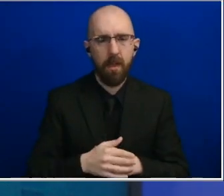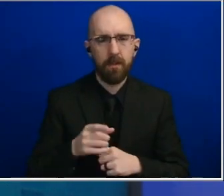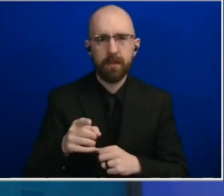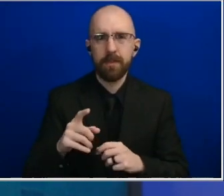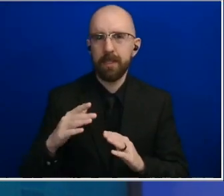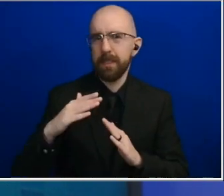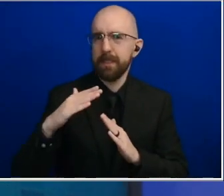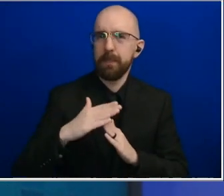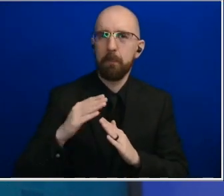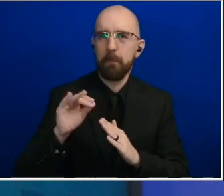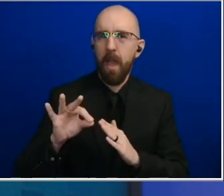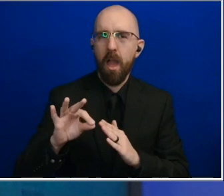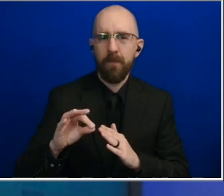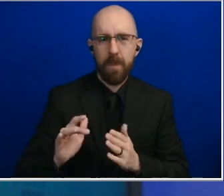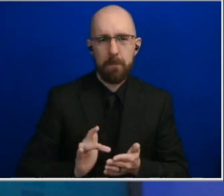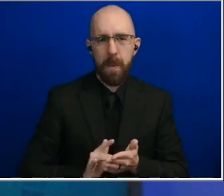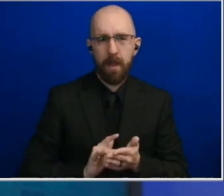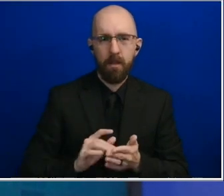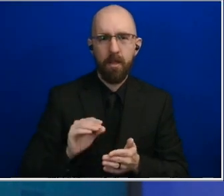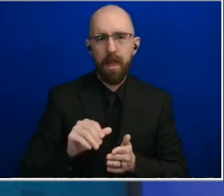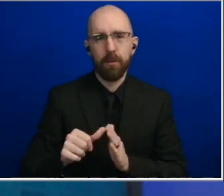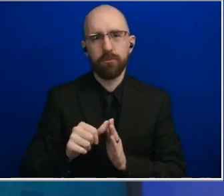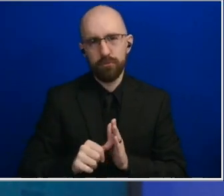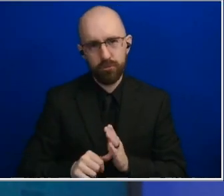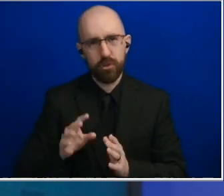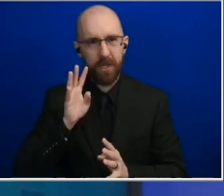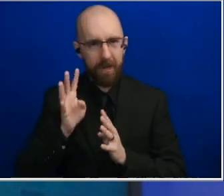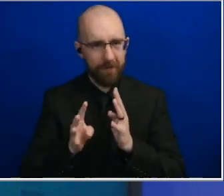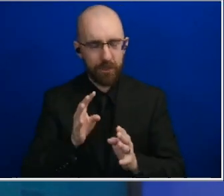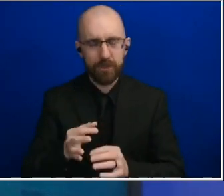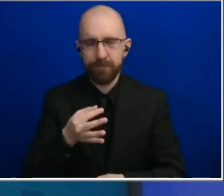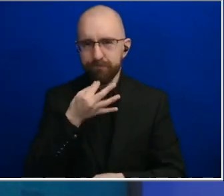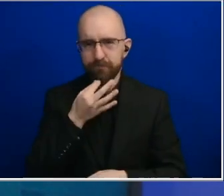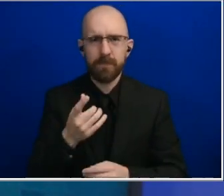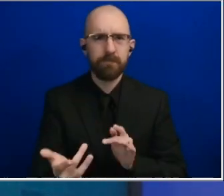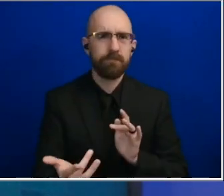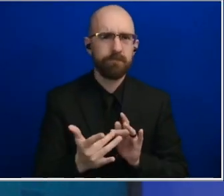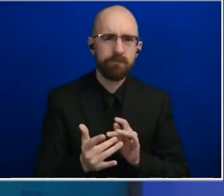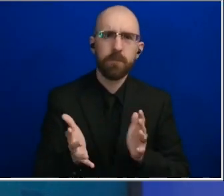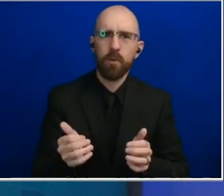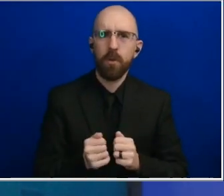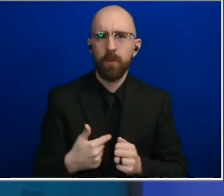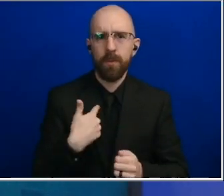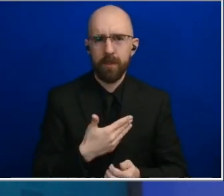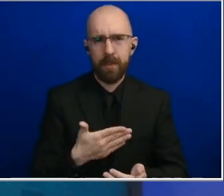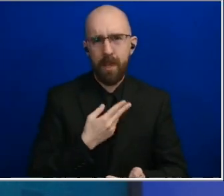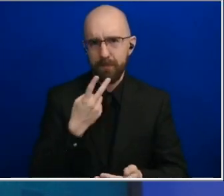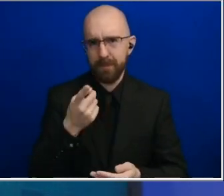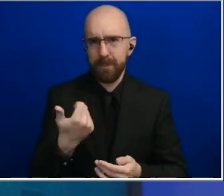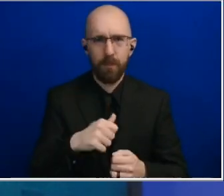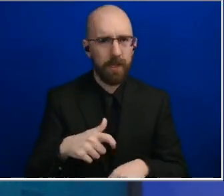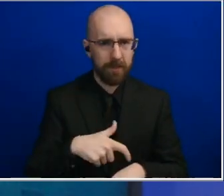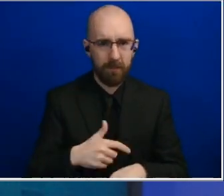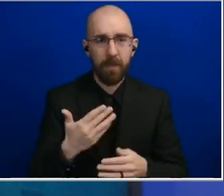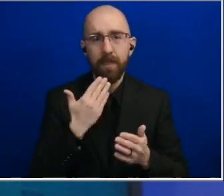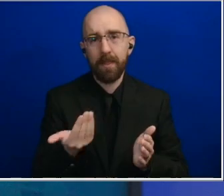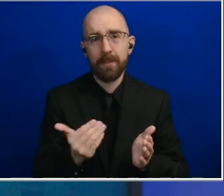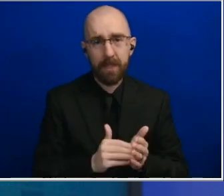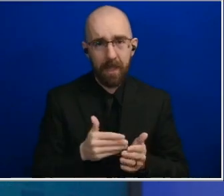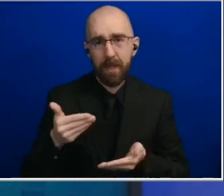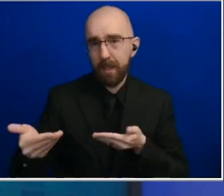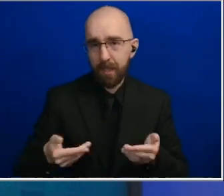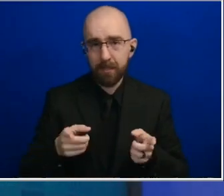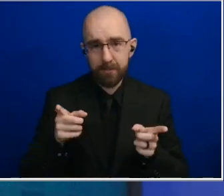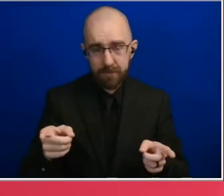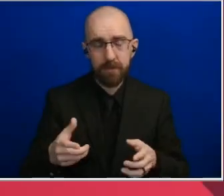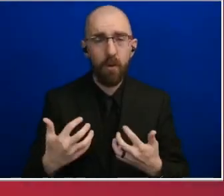and surgical innovation. So please reach out. Talk to us. We're glad to see you anytime. So thanks again to all our guests and to our audience. We'll see you